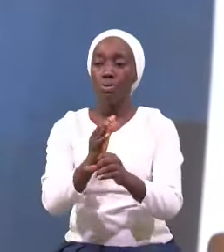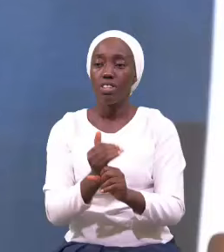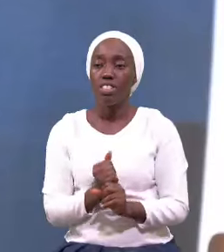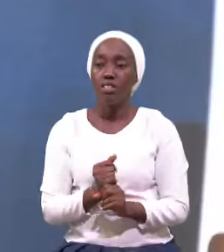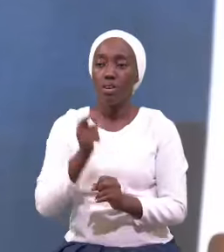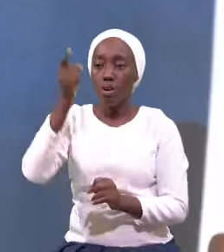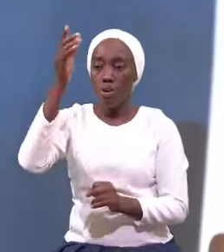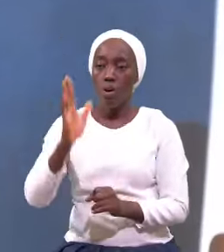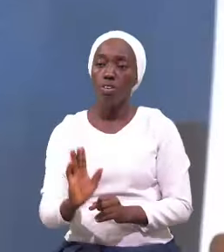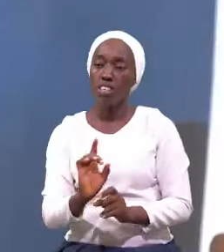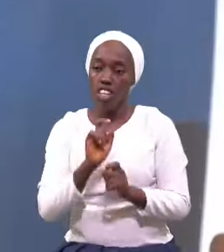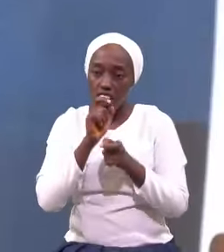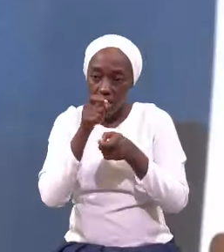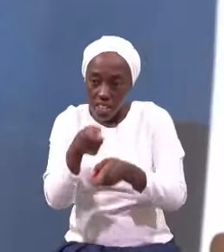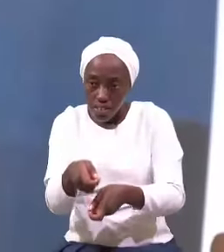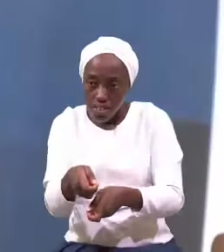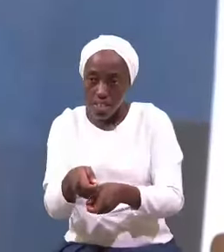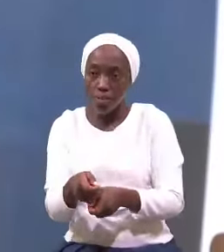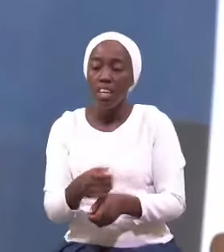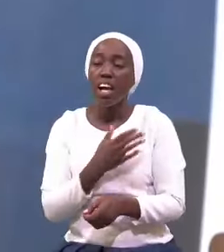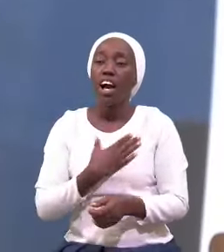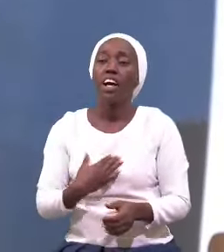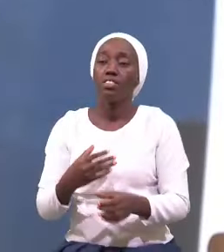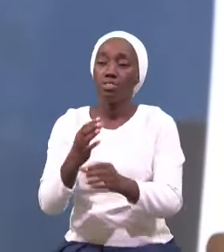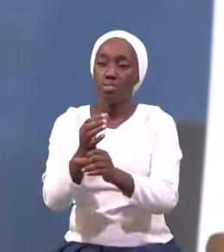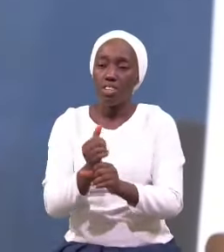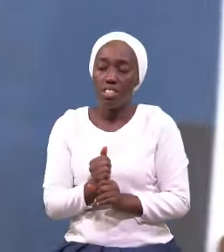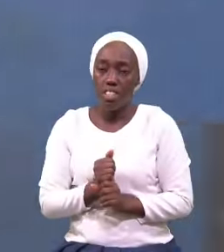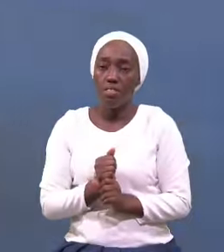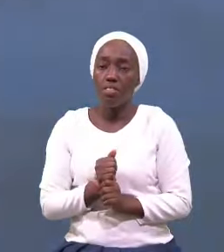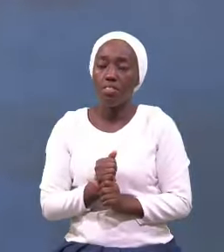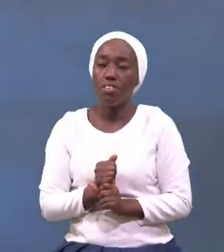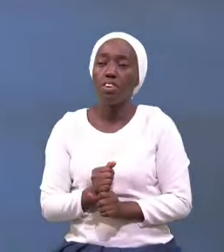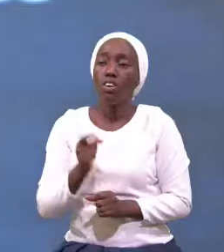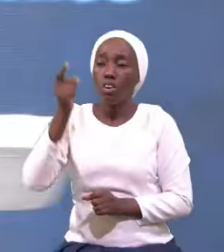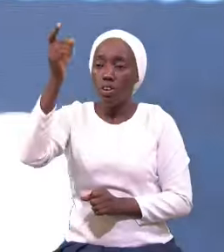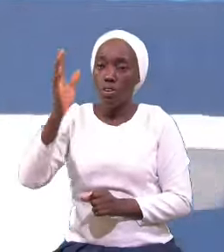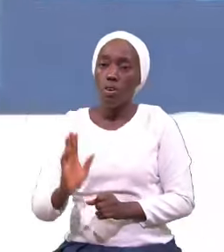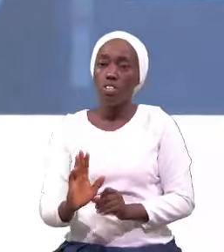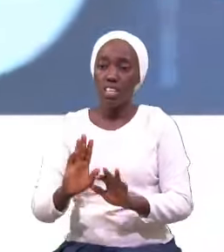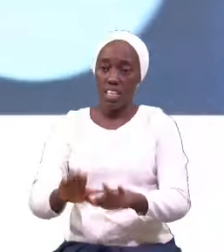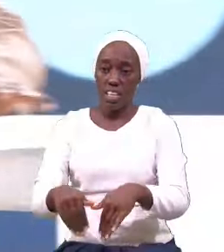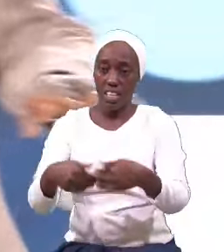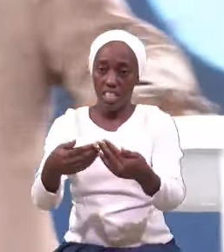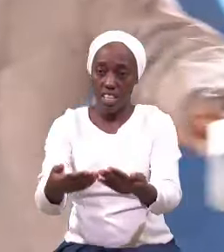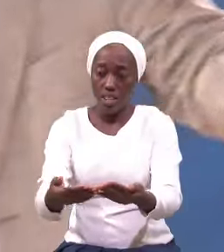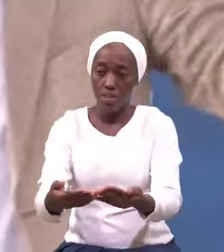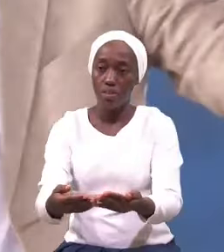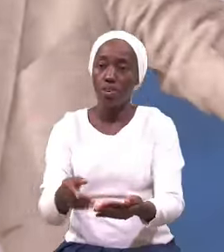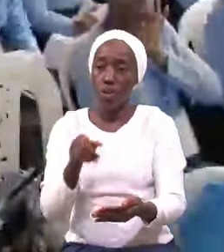gives. I receive. God gives.